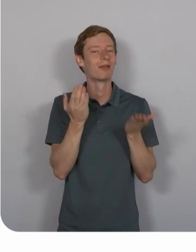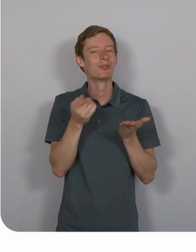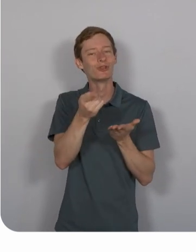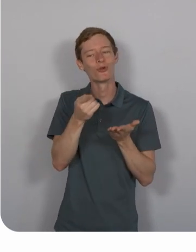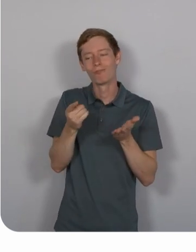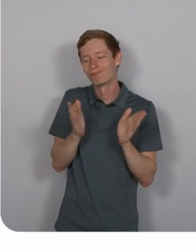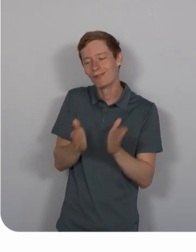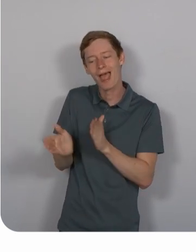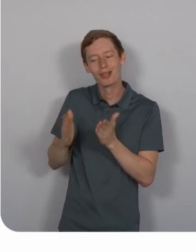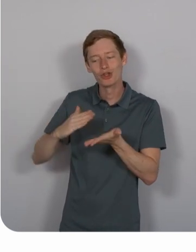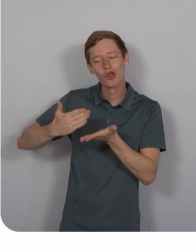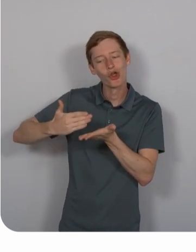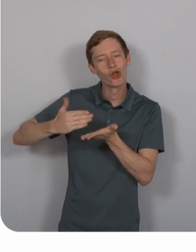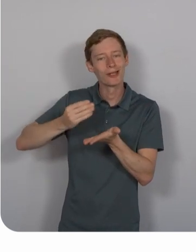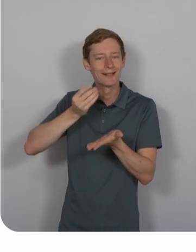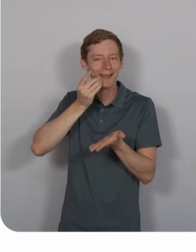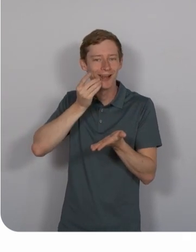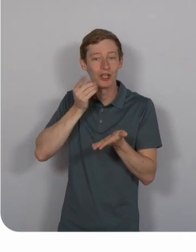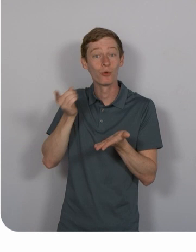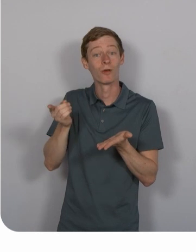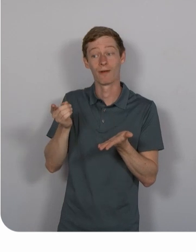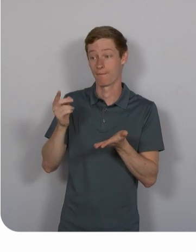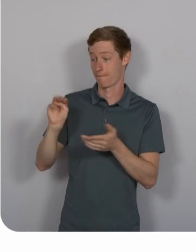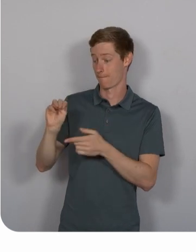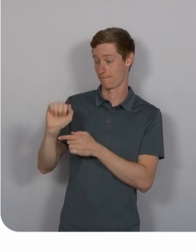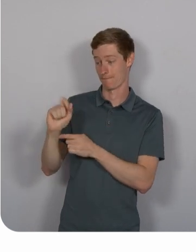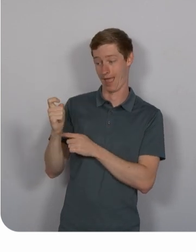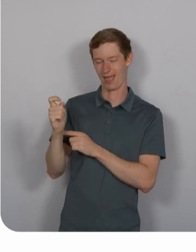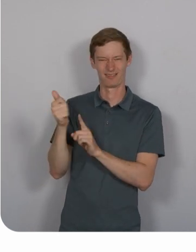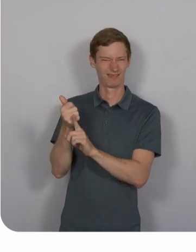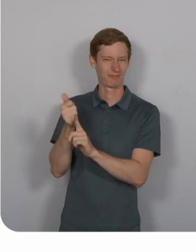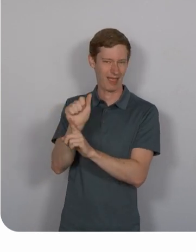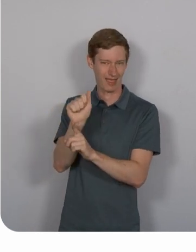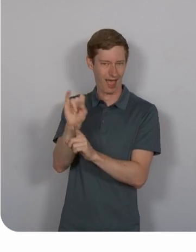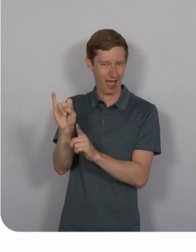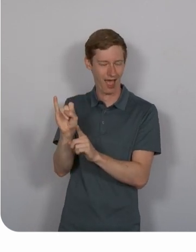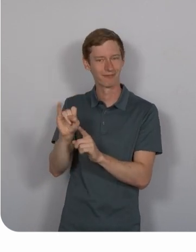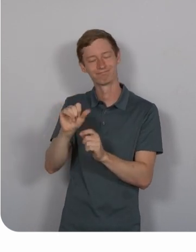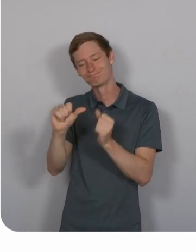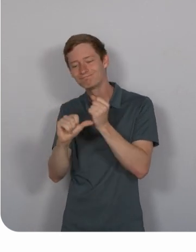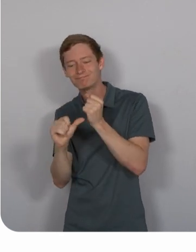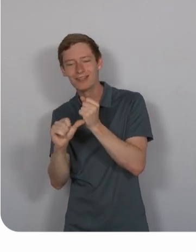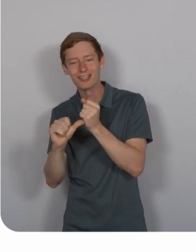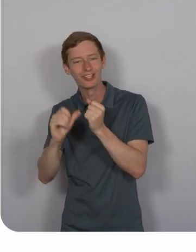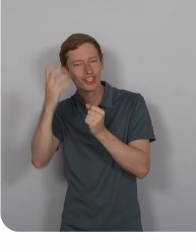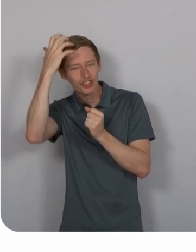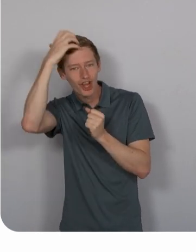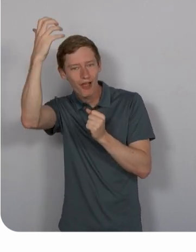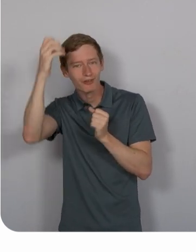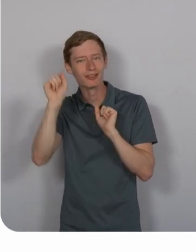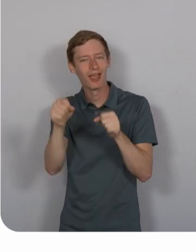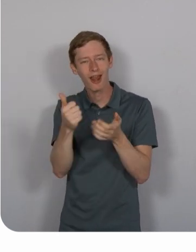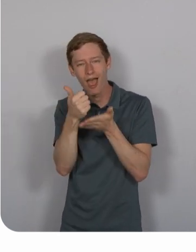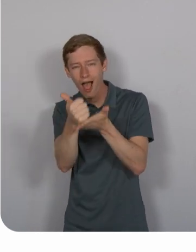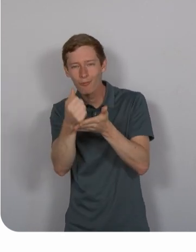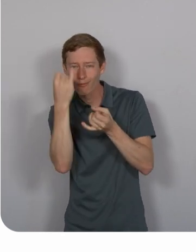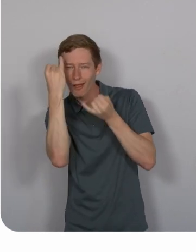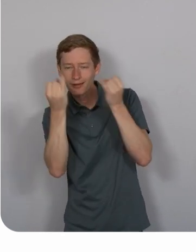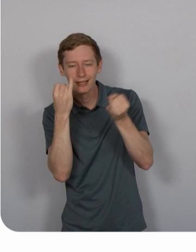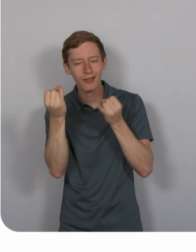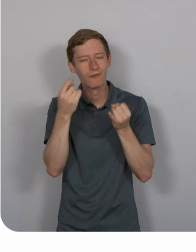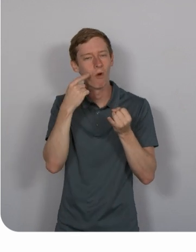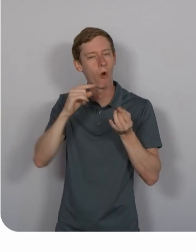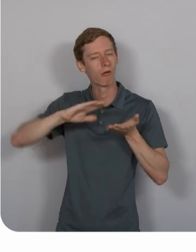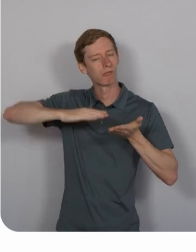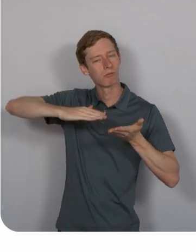the sous chef, who can help you come up with a recipe and help you come up with ideas. You know, so if you